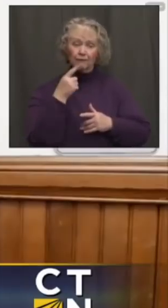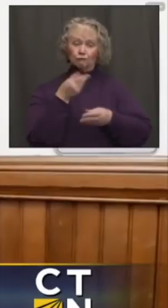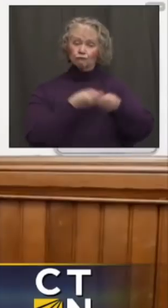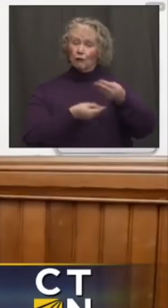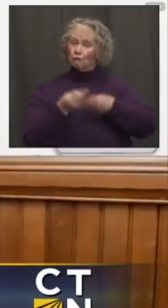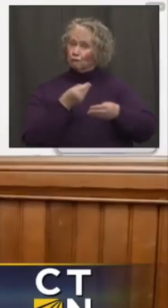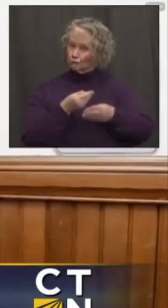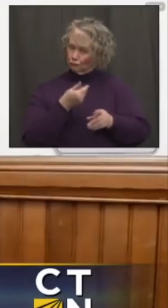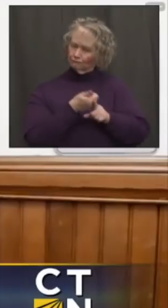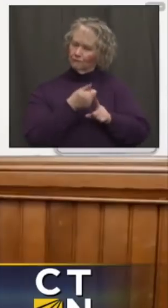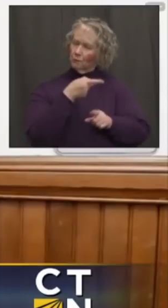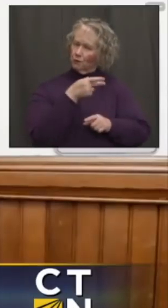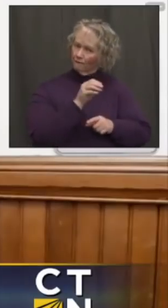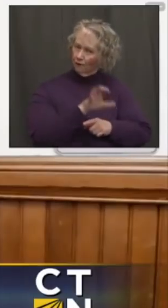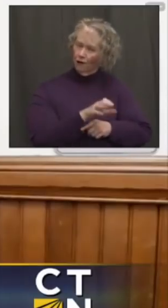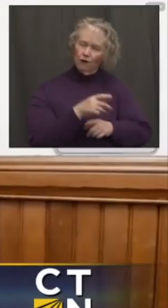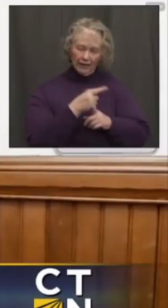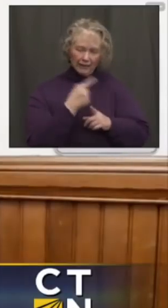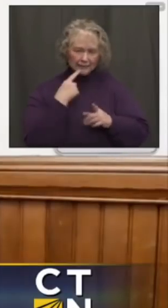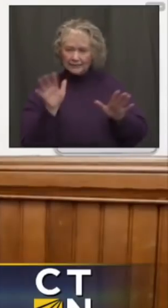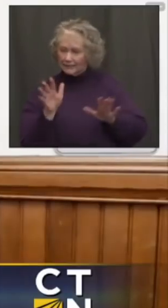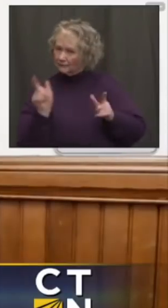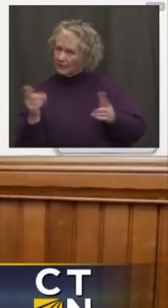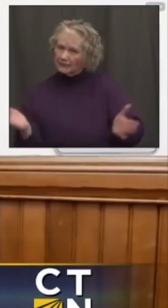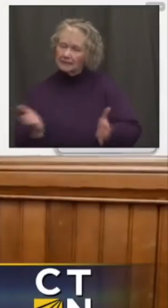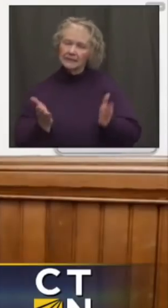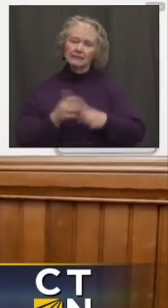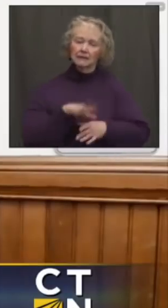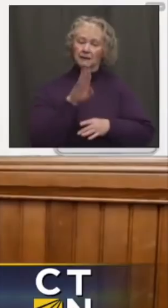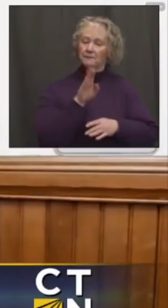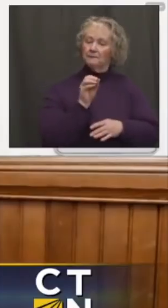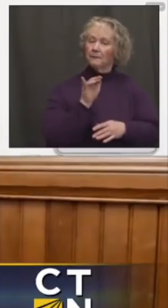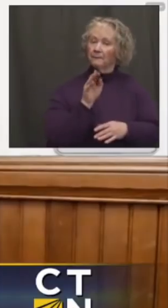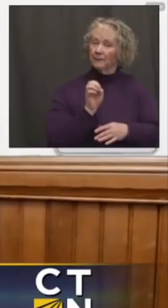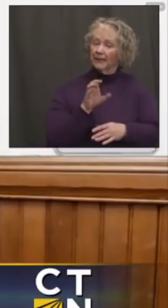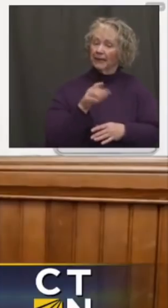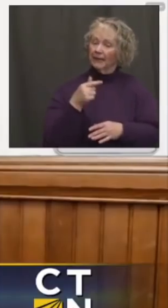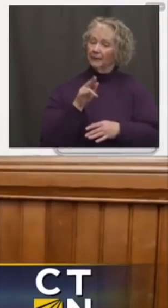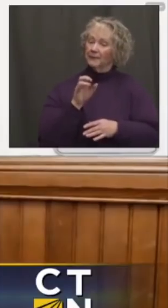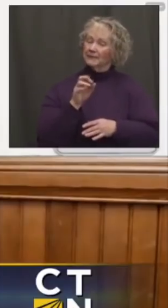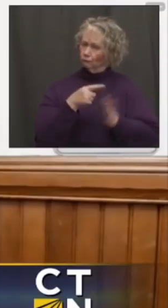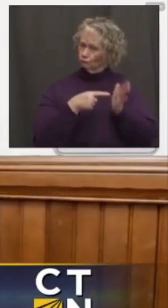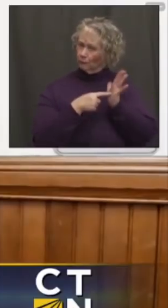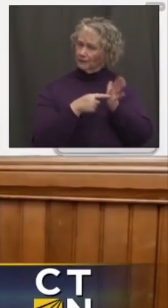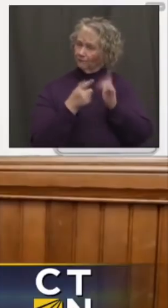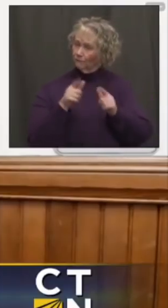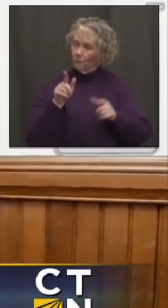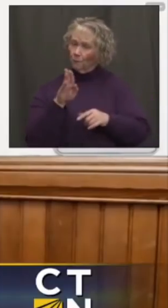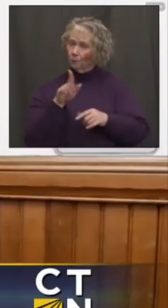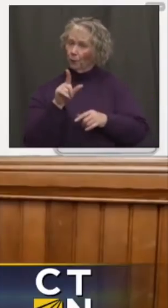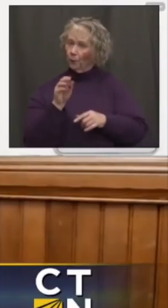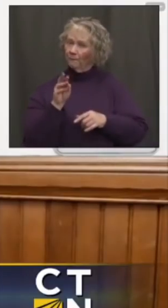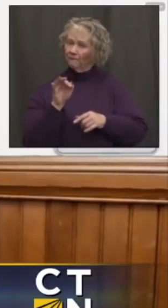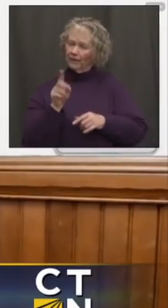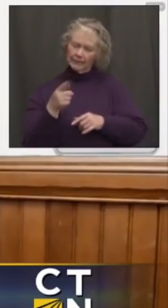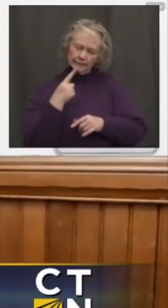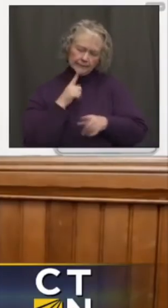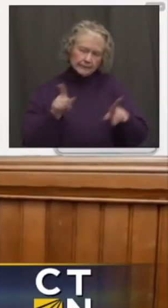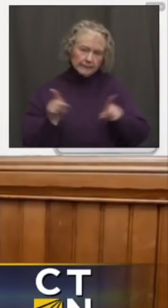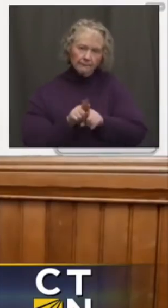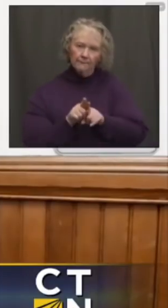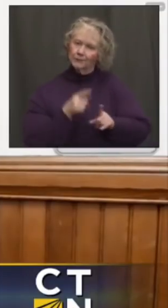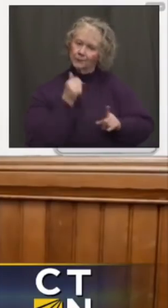Court Chief Justice Robinson speak of vaccine hesitancy. So you heard Connecticut Treasurer Sean Wooden